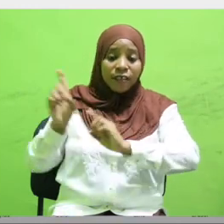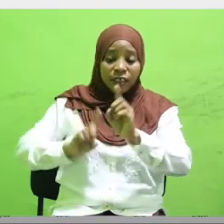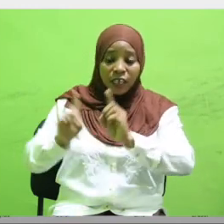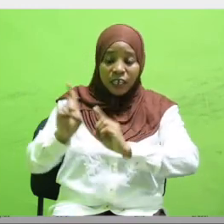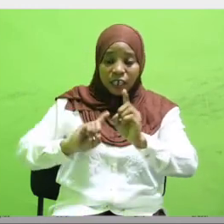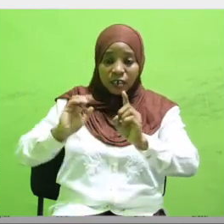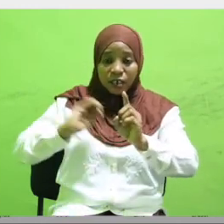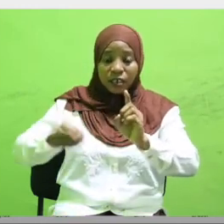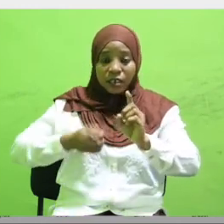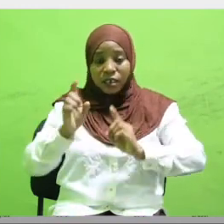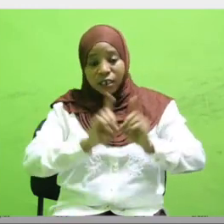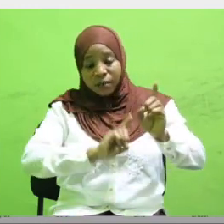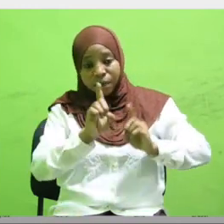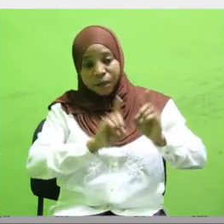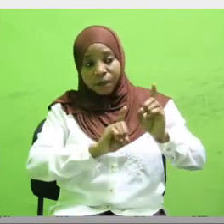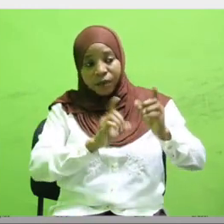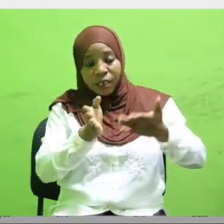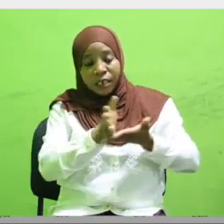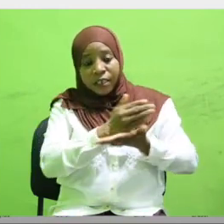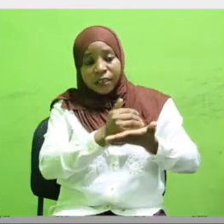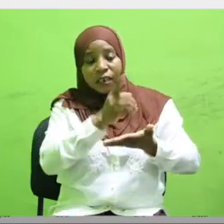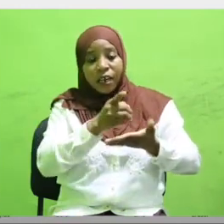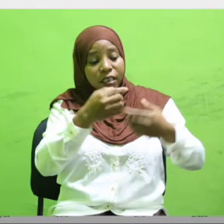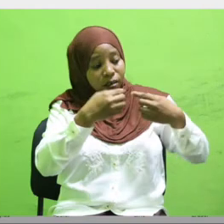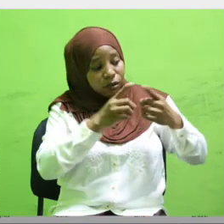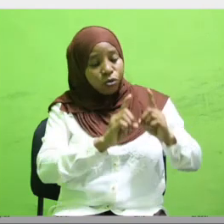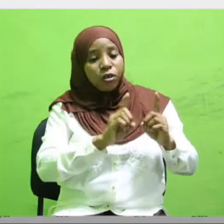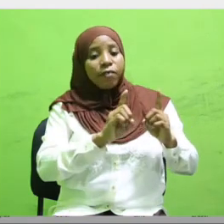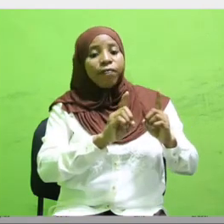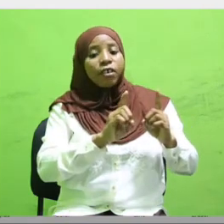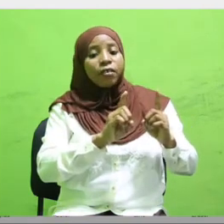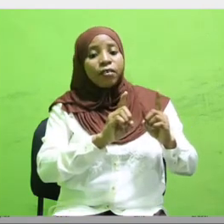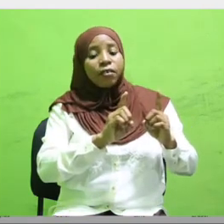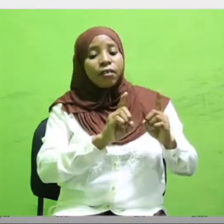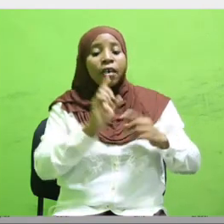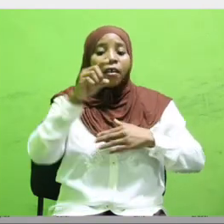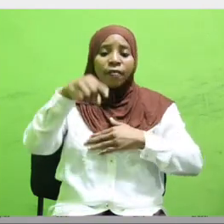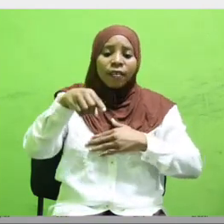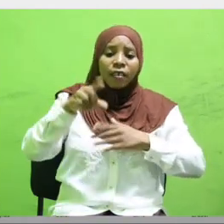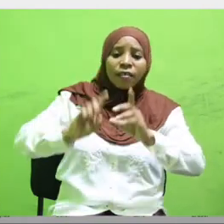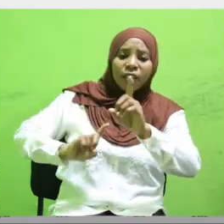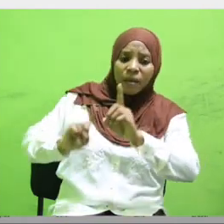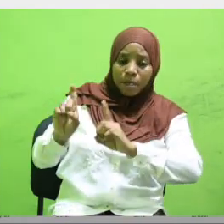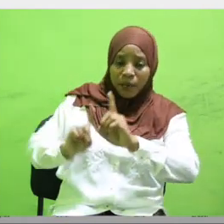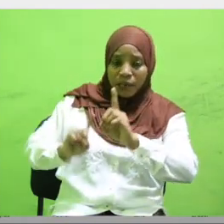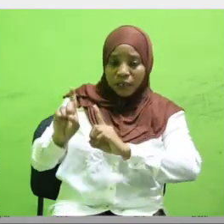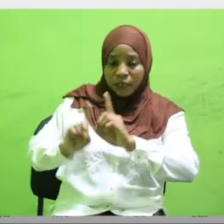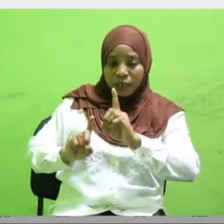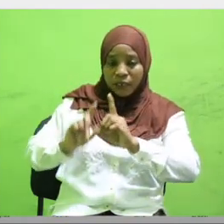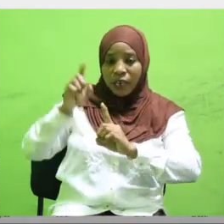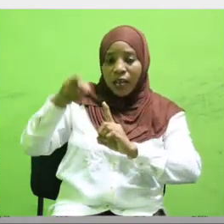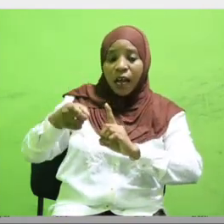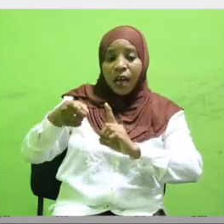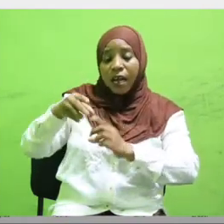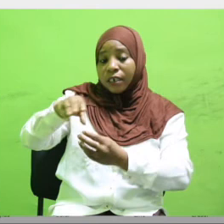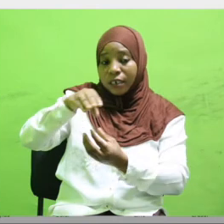Also, they both have anchoring structures. In plants and fungi,